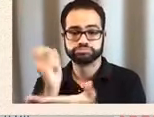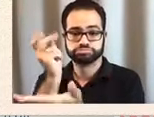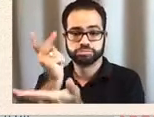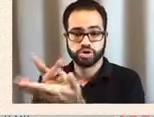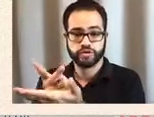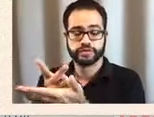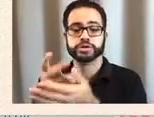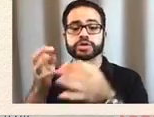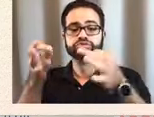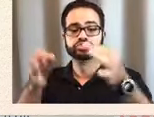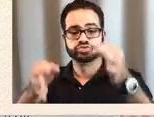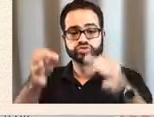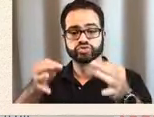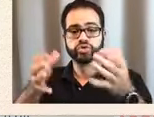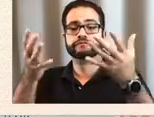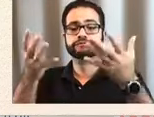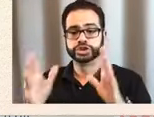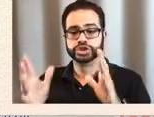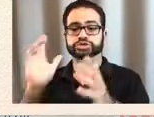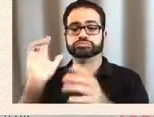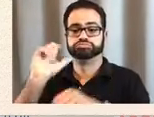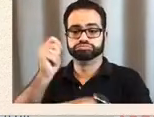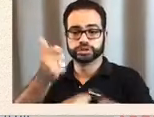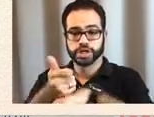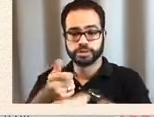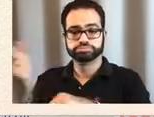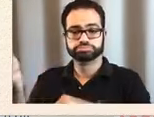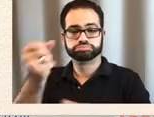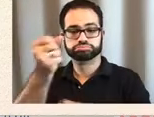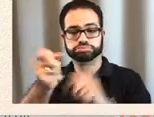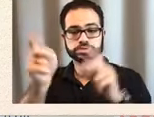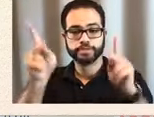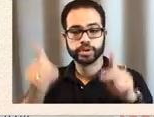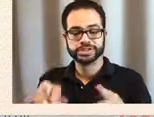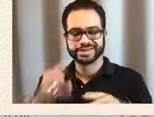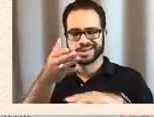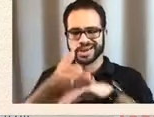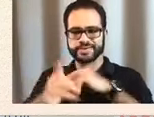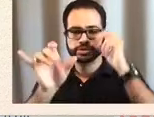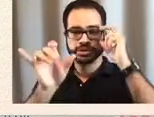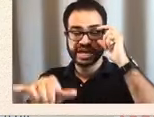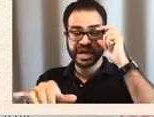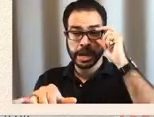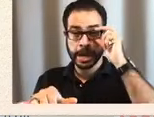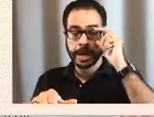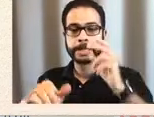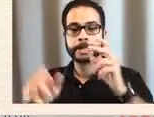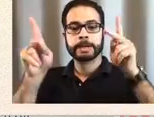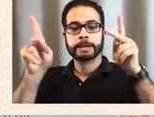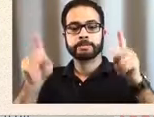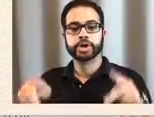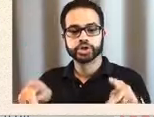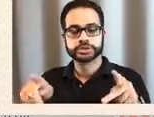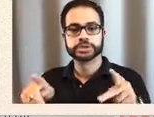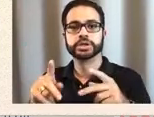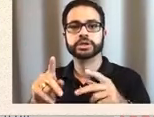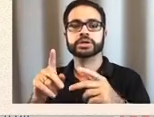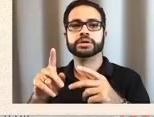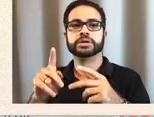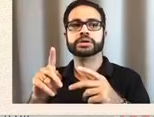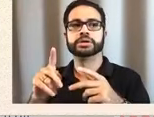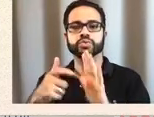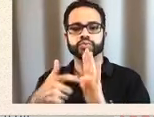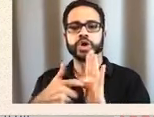guardian advocacy, after that happens, the guardian advocate then is required by the